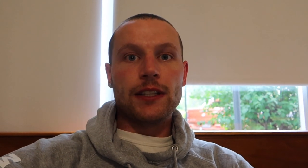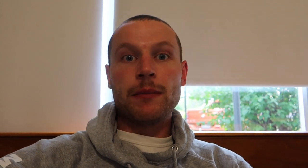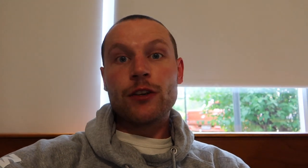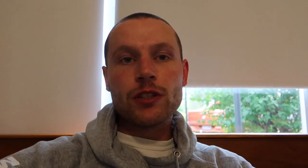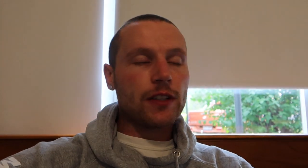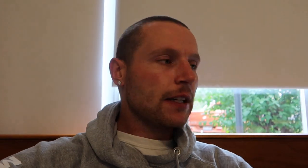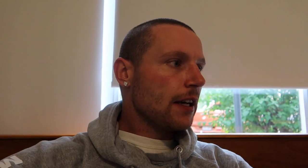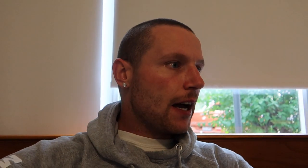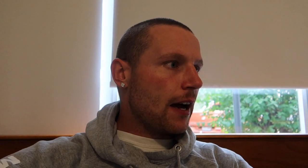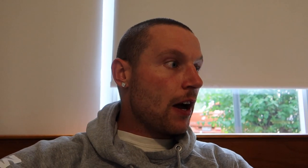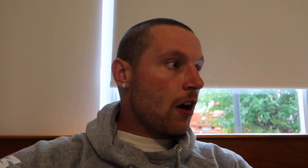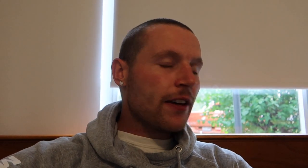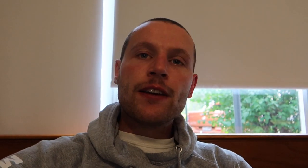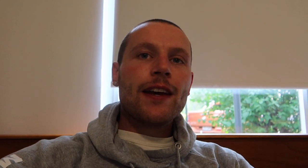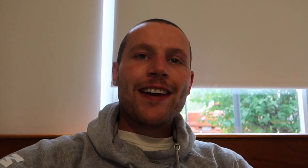use that ability, make use of it.